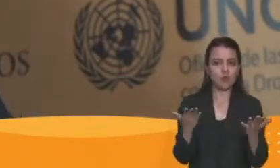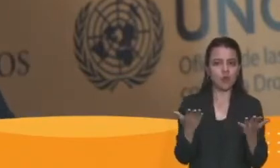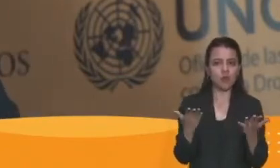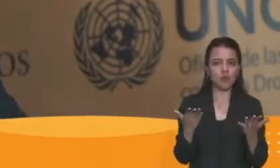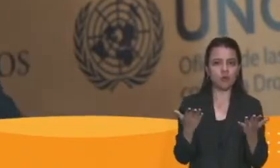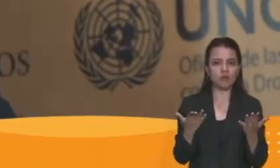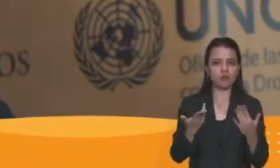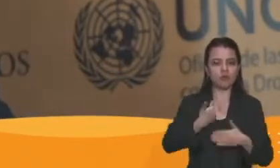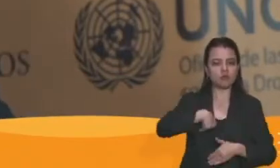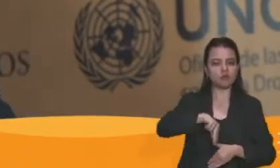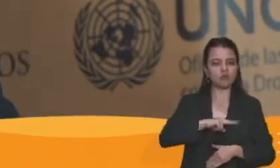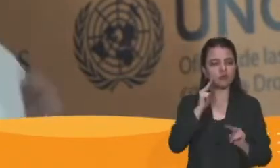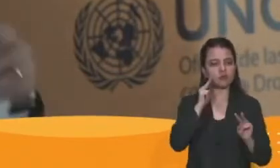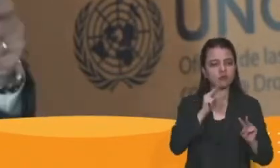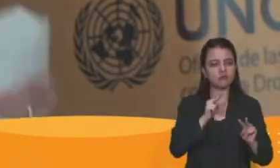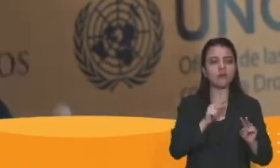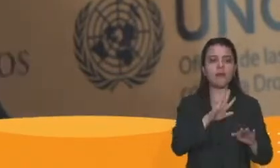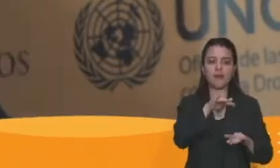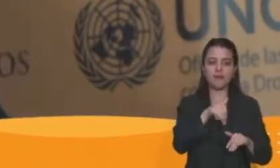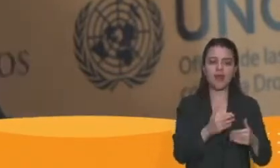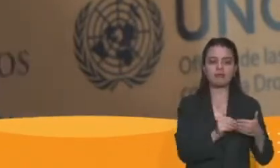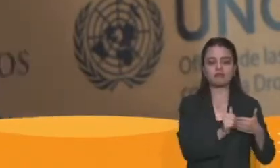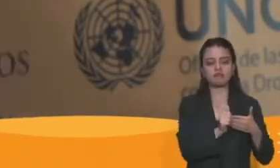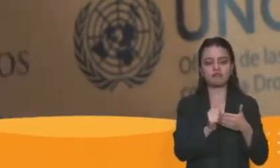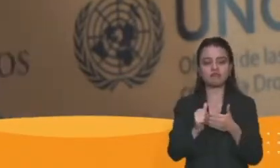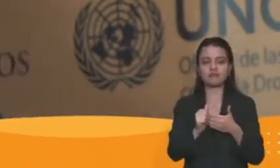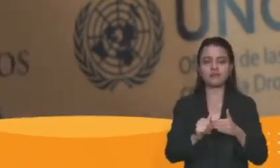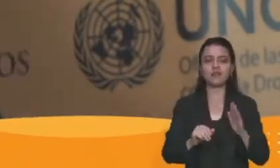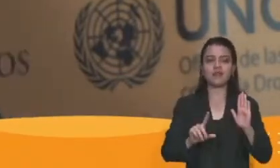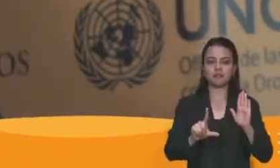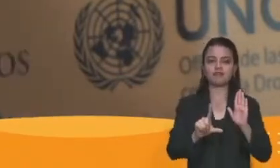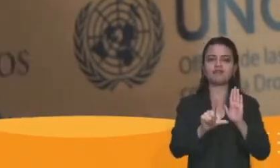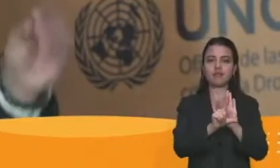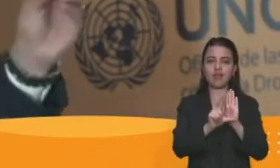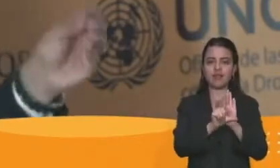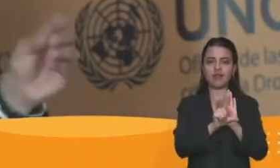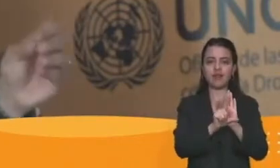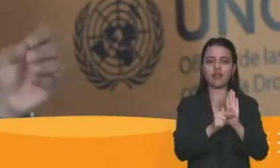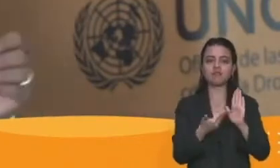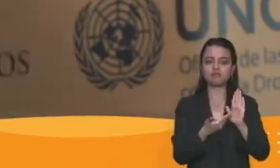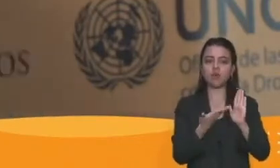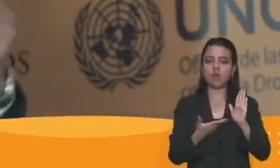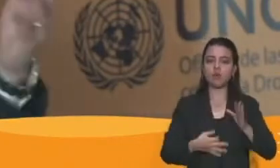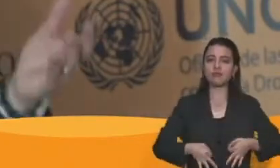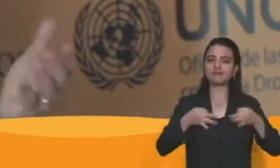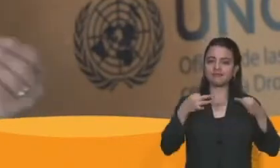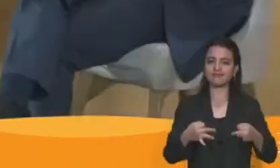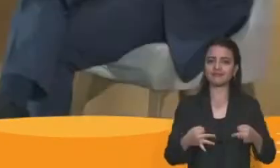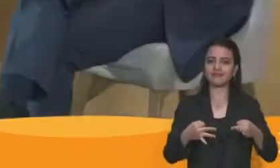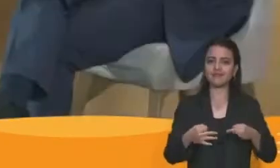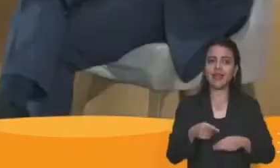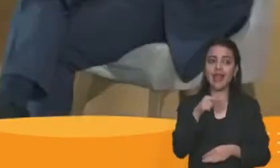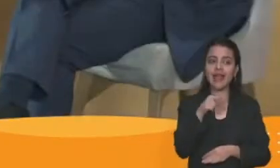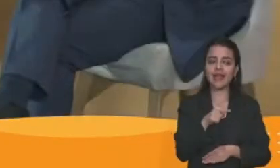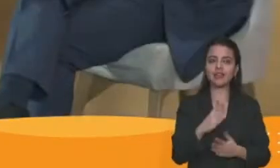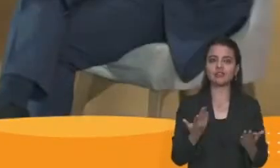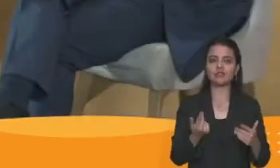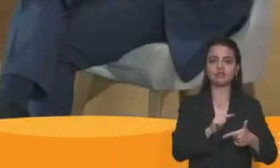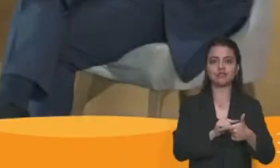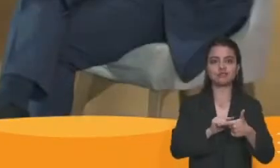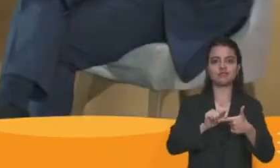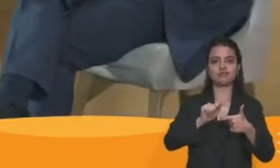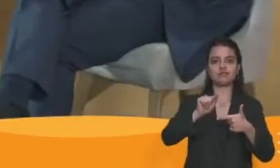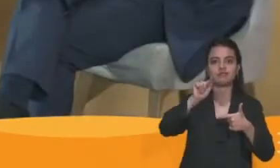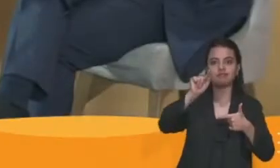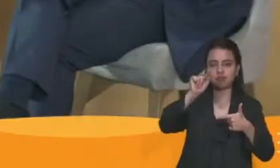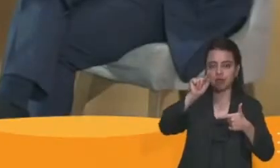an increase in formulation as well. So this is the first thing that I would like to highlight. We have an increase in these